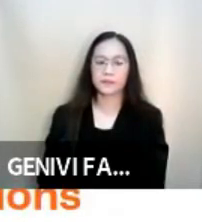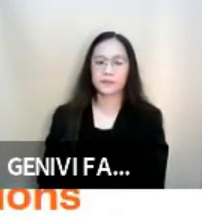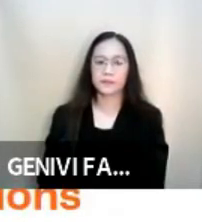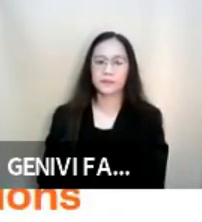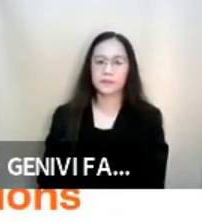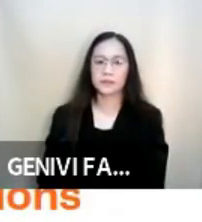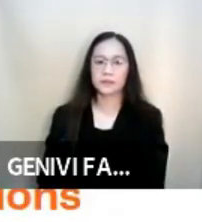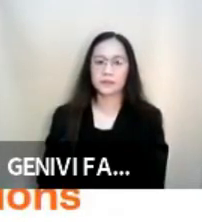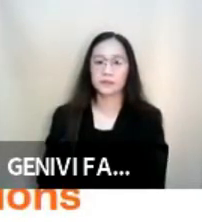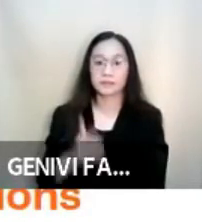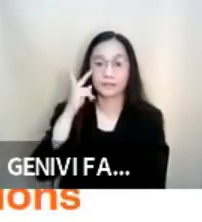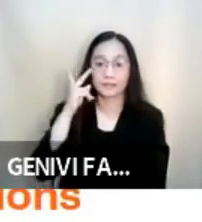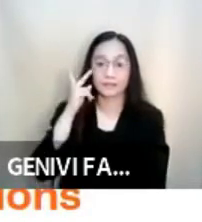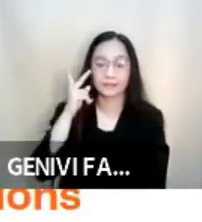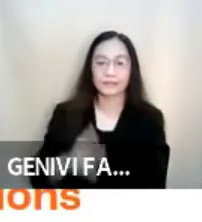Okay, can you see it now?